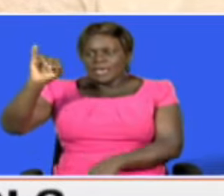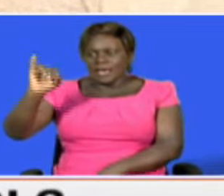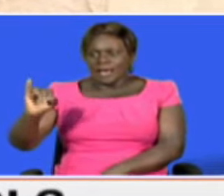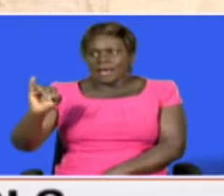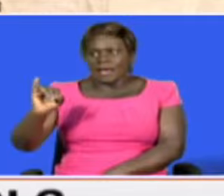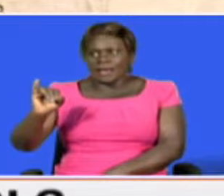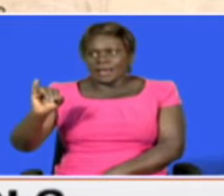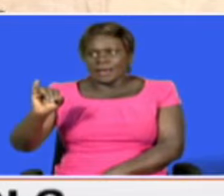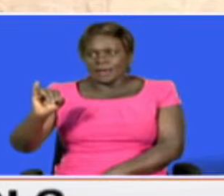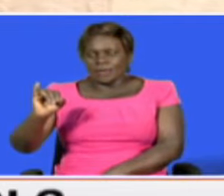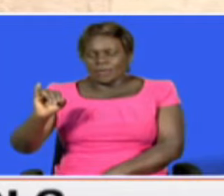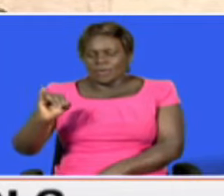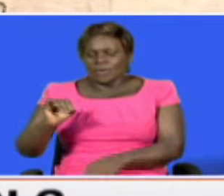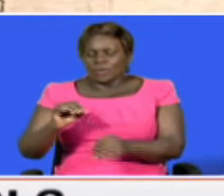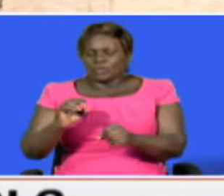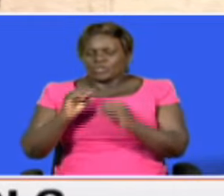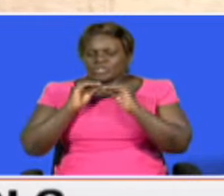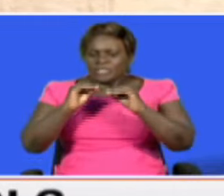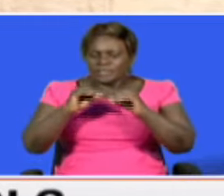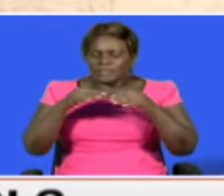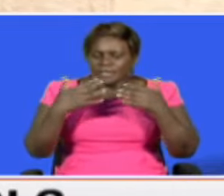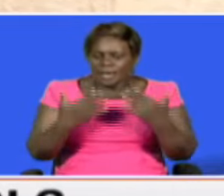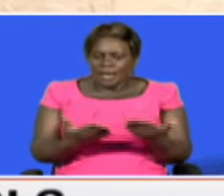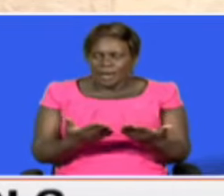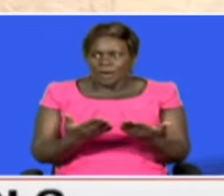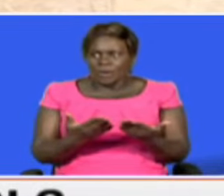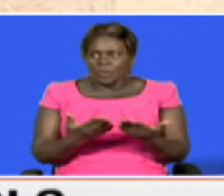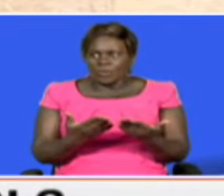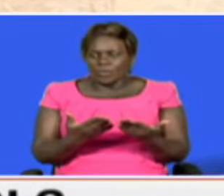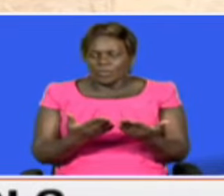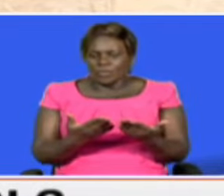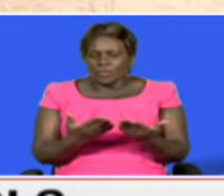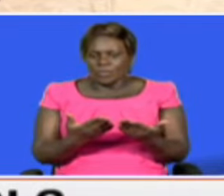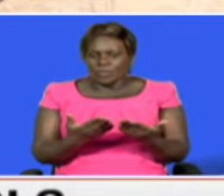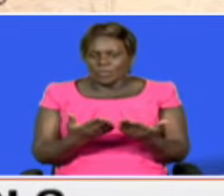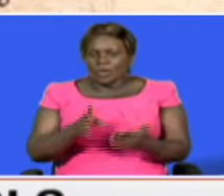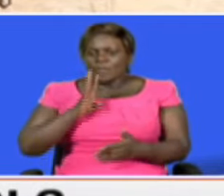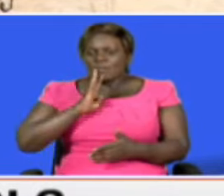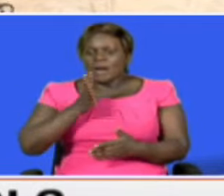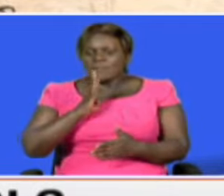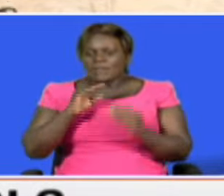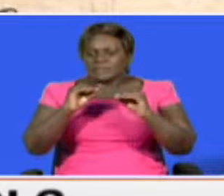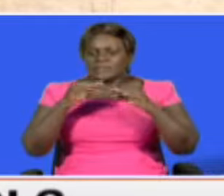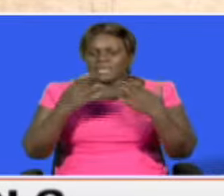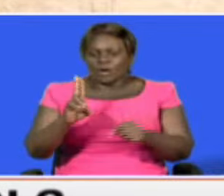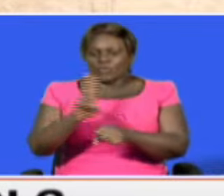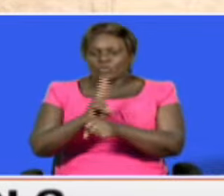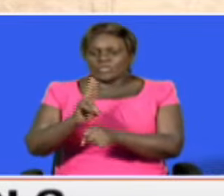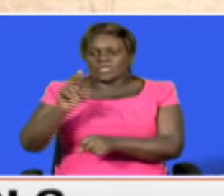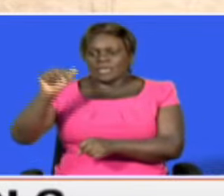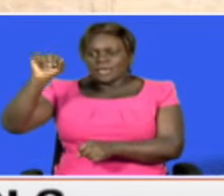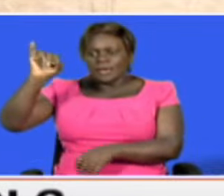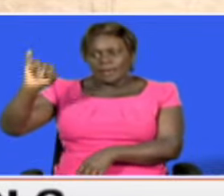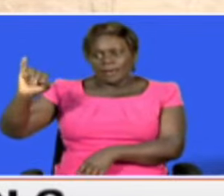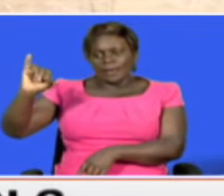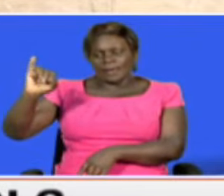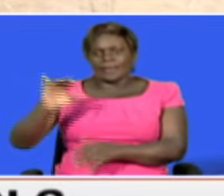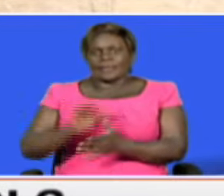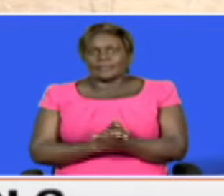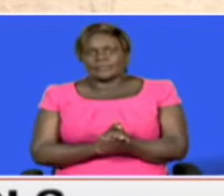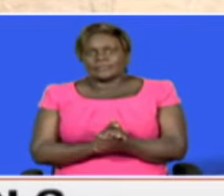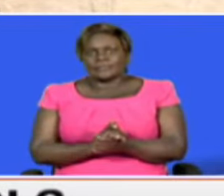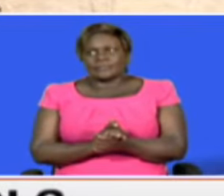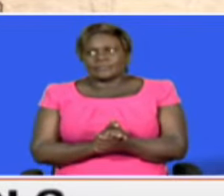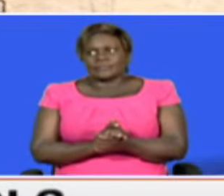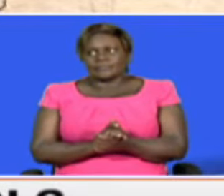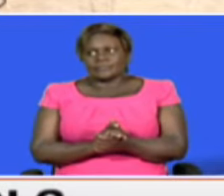in pedagogies. How do you teach as an educator using artificial intelligence? How